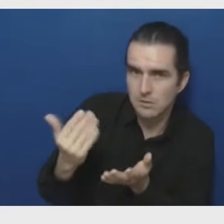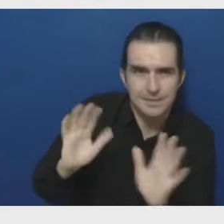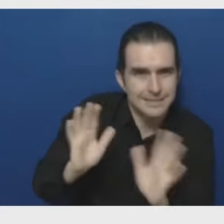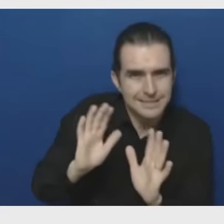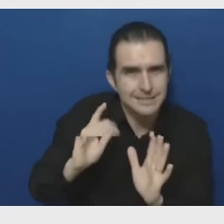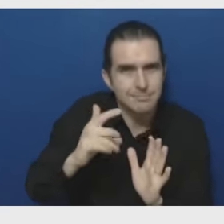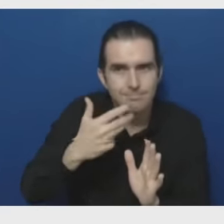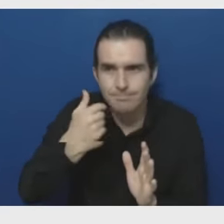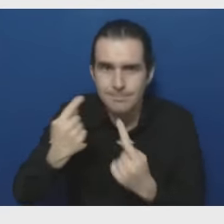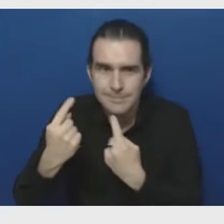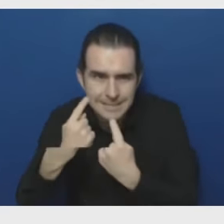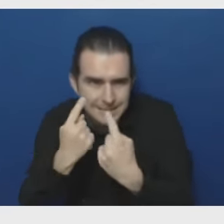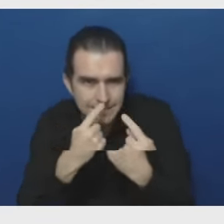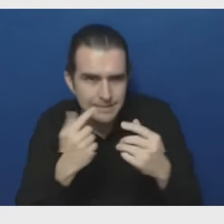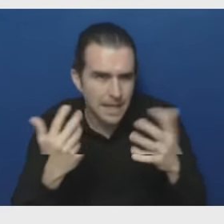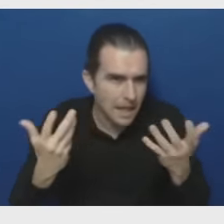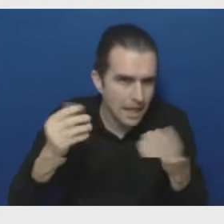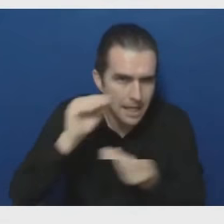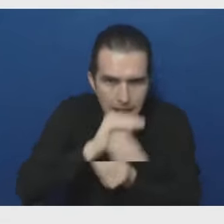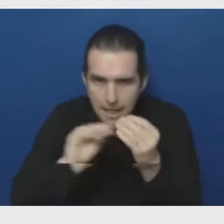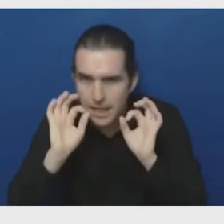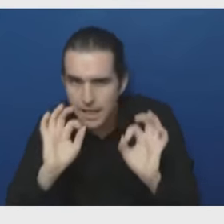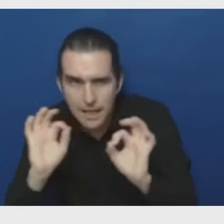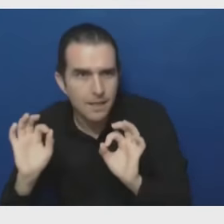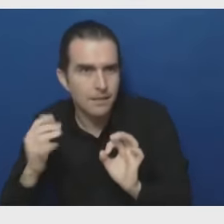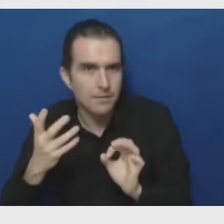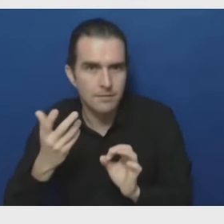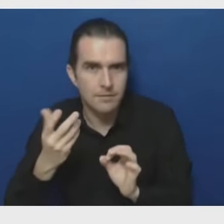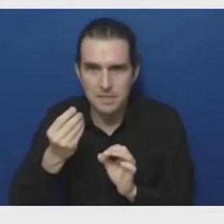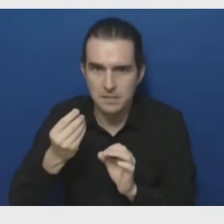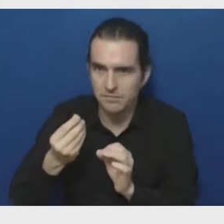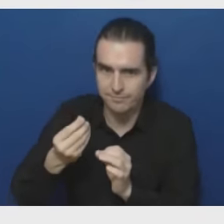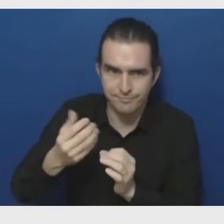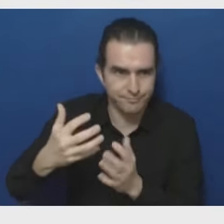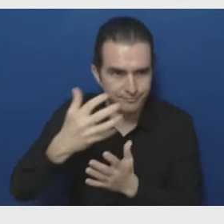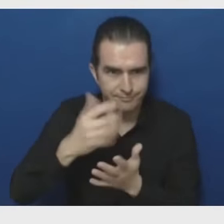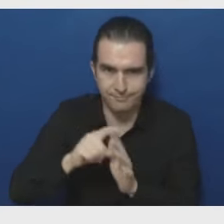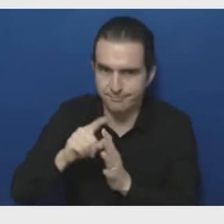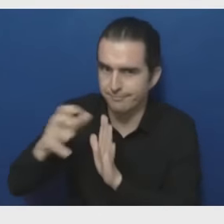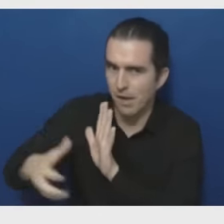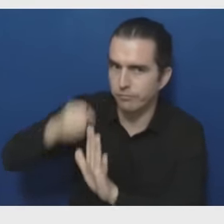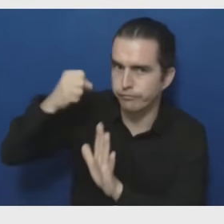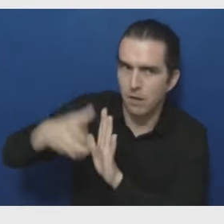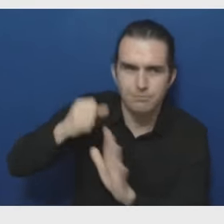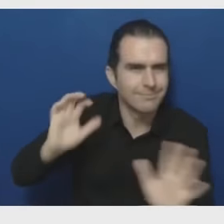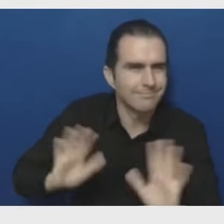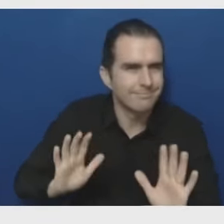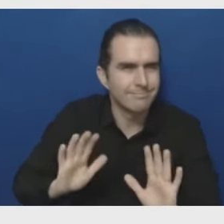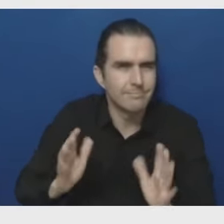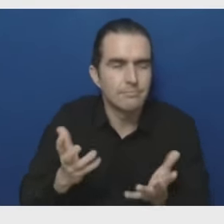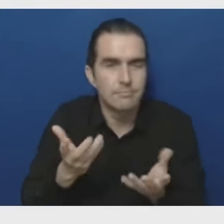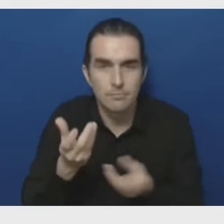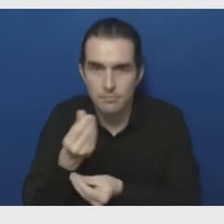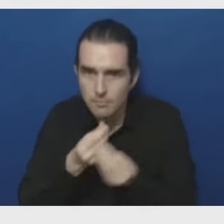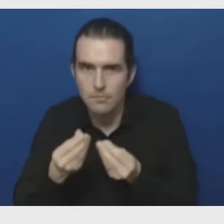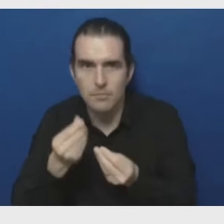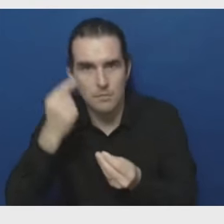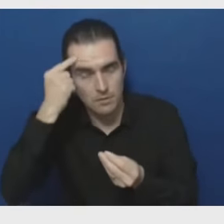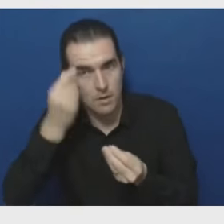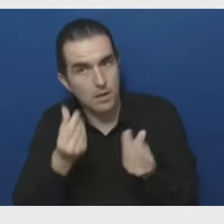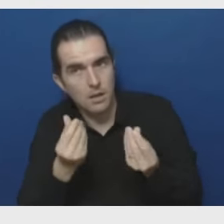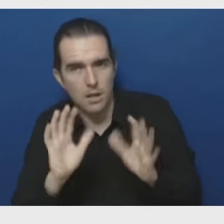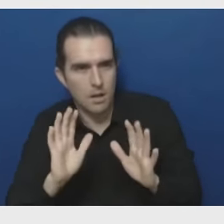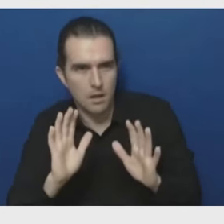implementation. And over all of that, I think the greatest currency that is missing on the table here is trust. And this